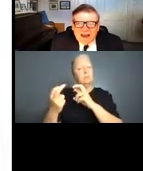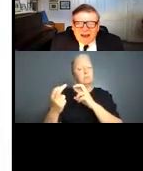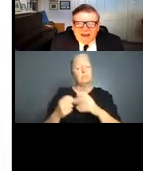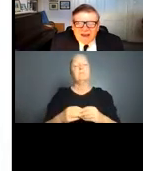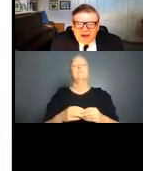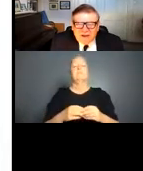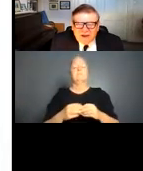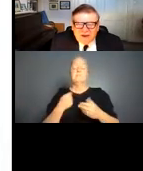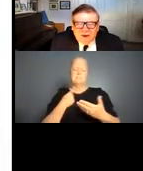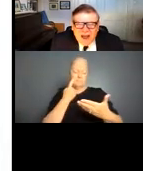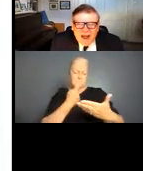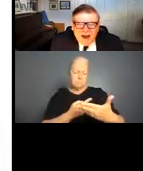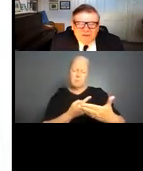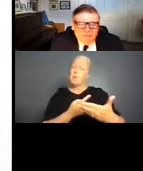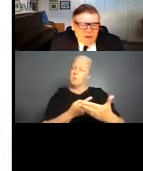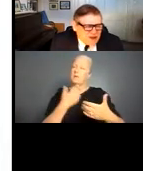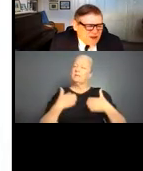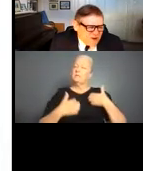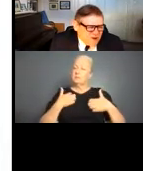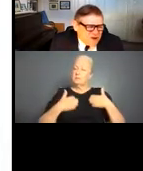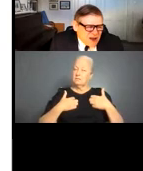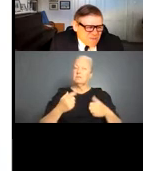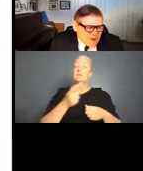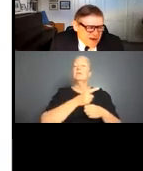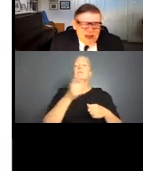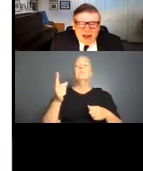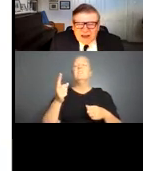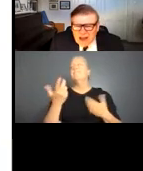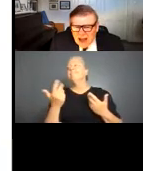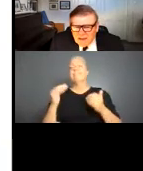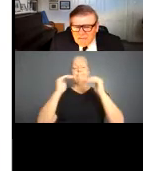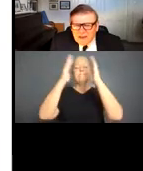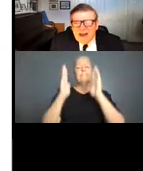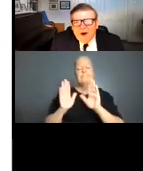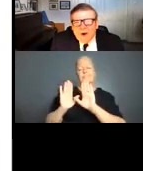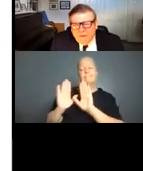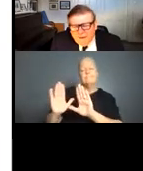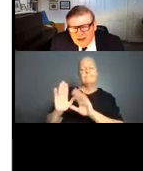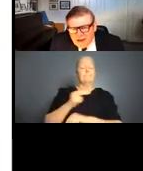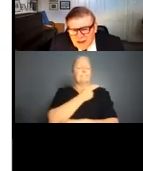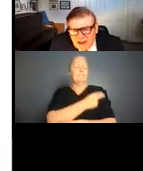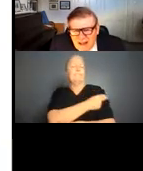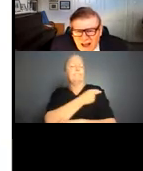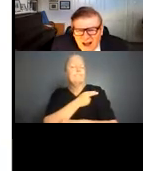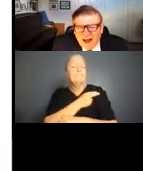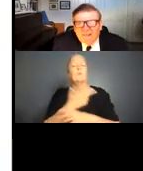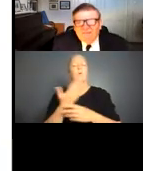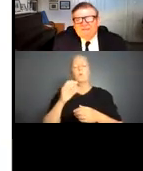in institutions or care homes, and by institutions I mean asylums, orphanages,